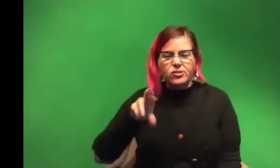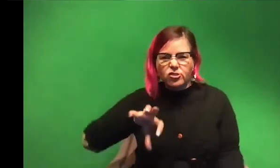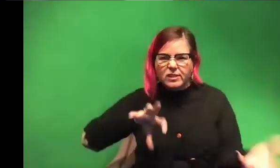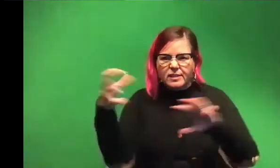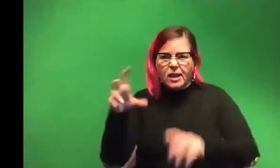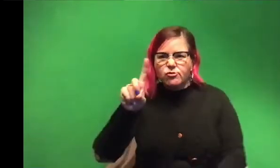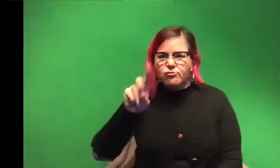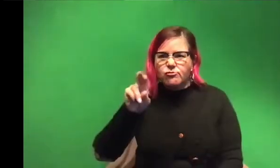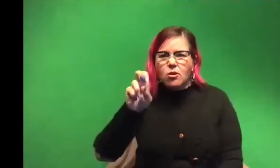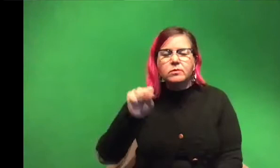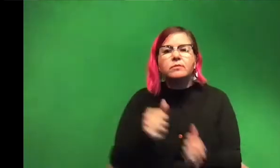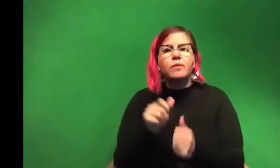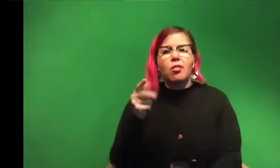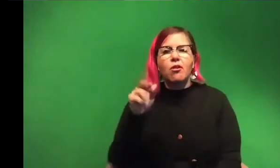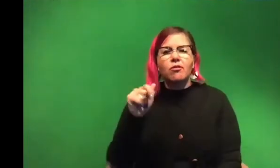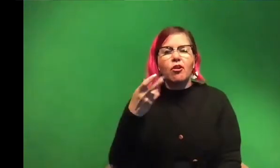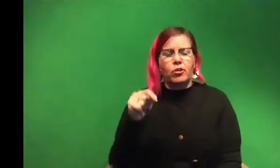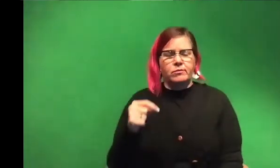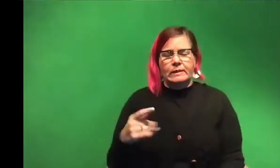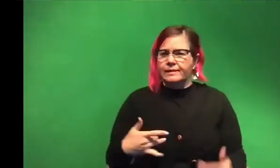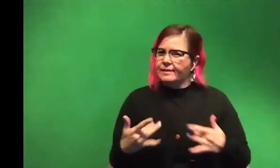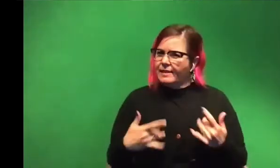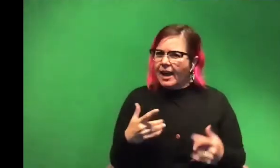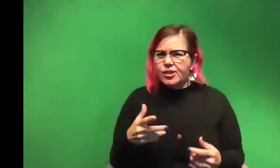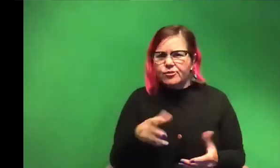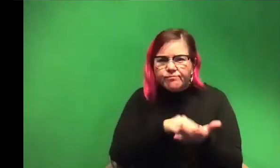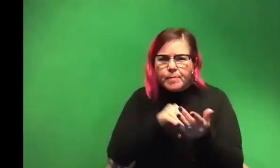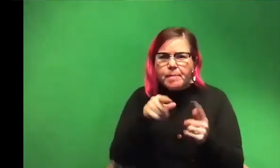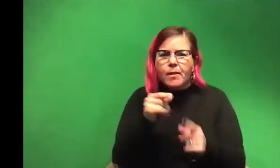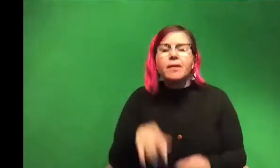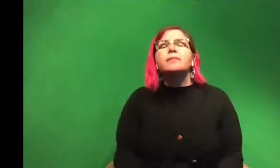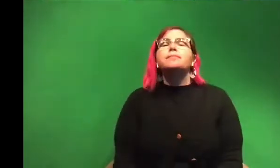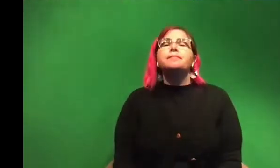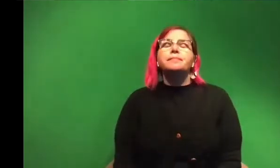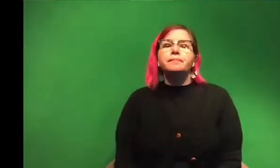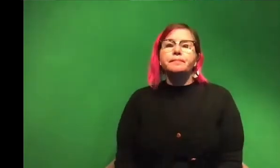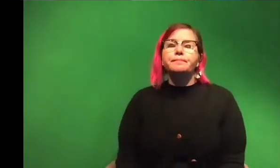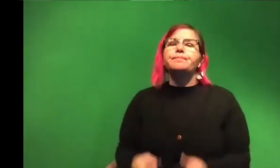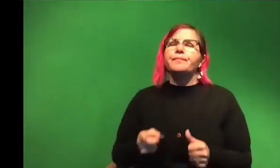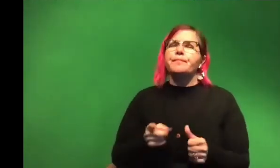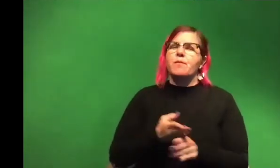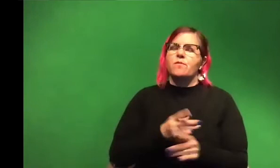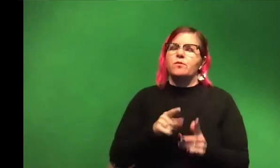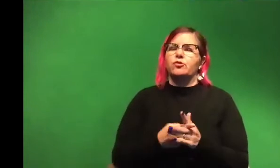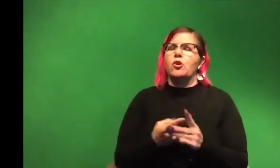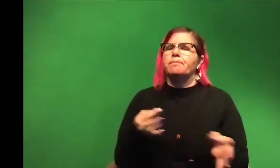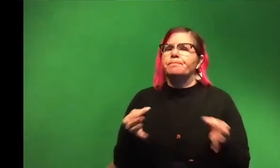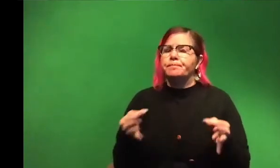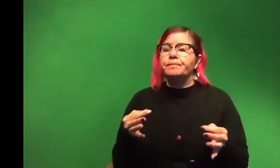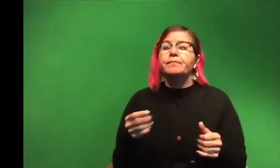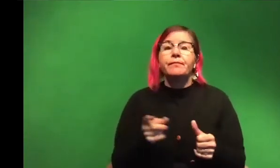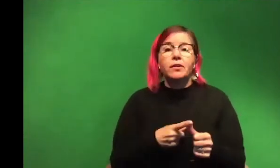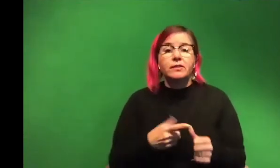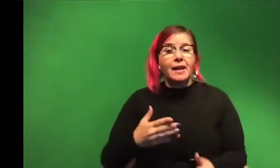Laura Hart. I'm very excited to hear about what that's all about. So some housekeeping before we get into it. First of all,